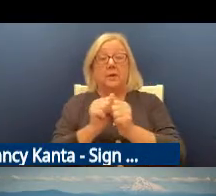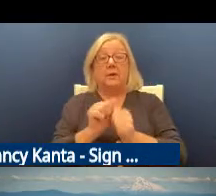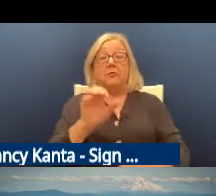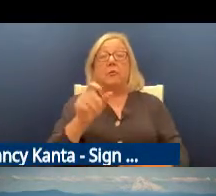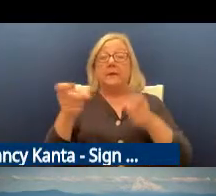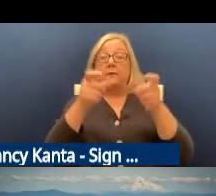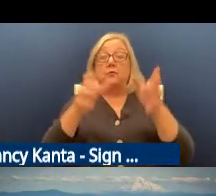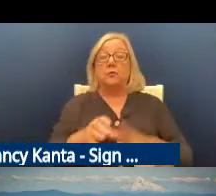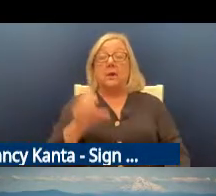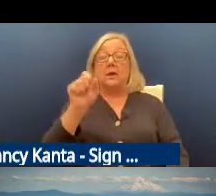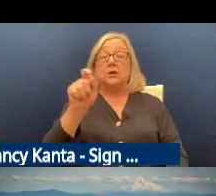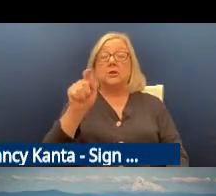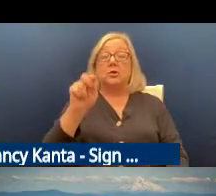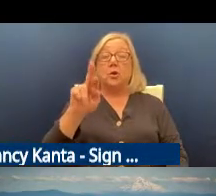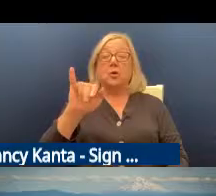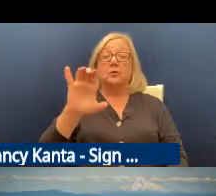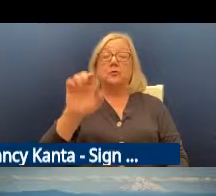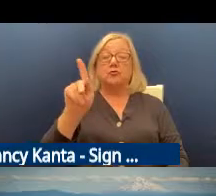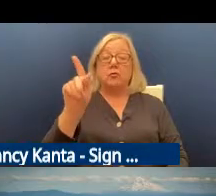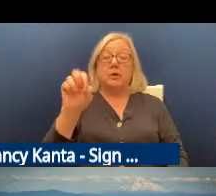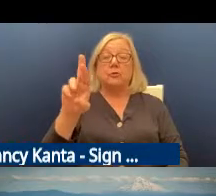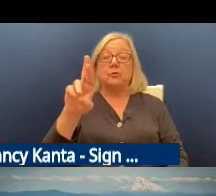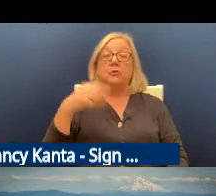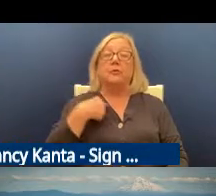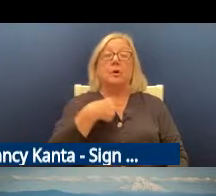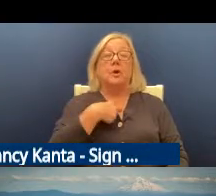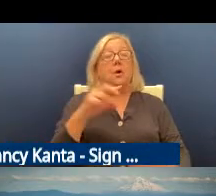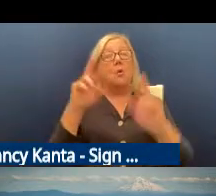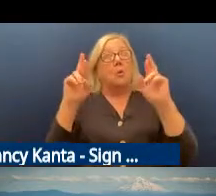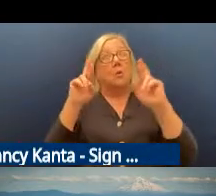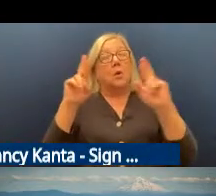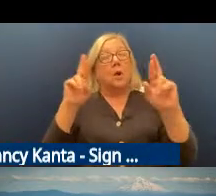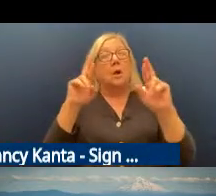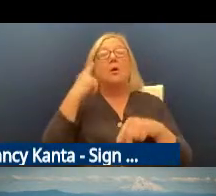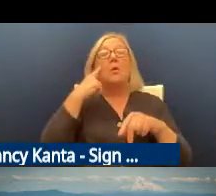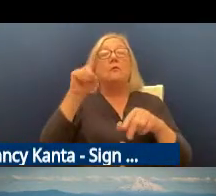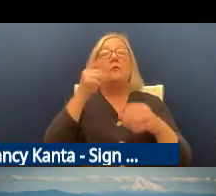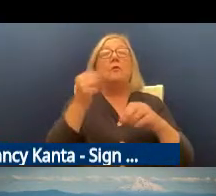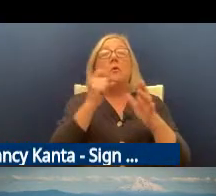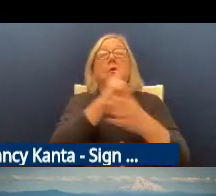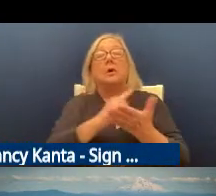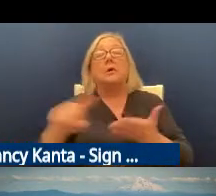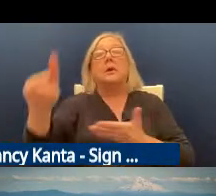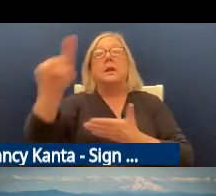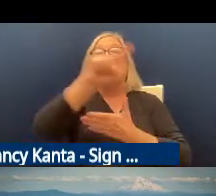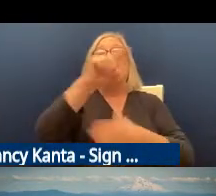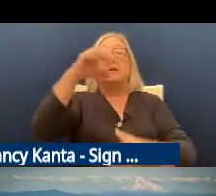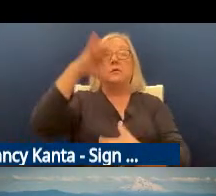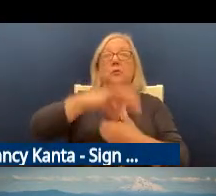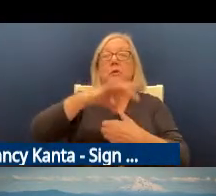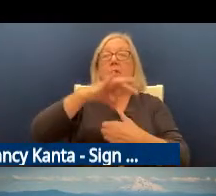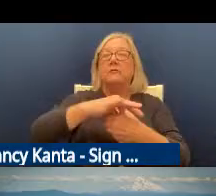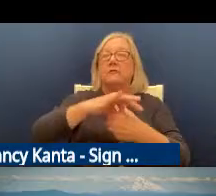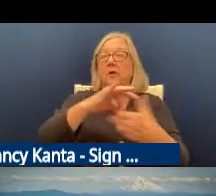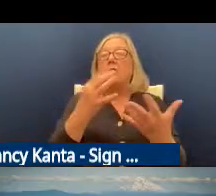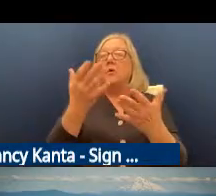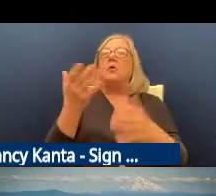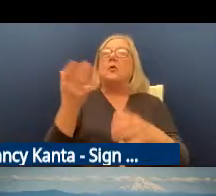all hopeful for next week's vote for the transportation package. Thank you, Sam.